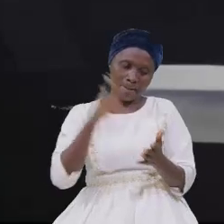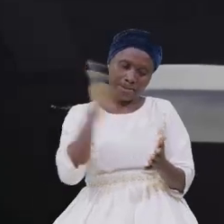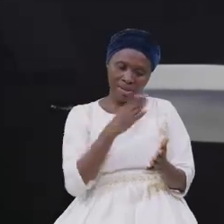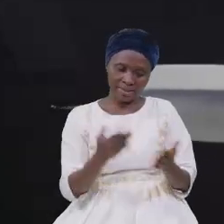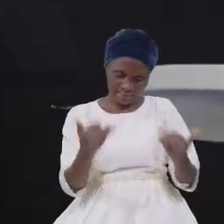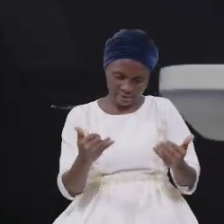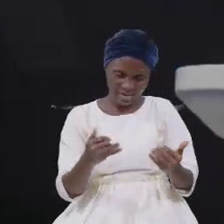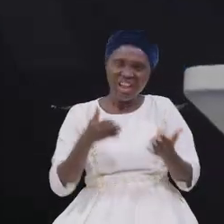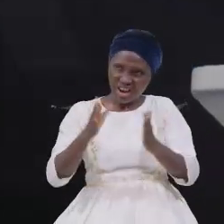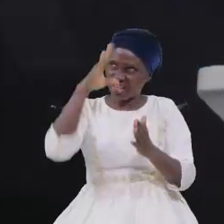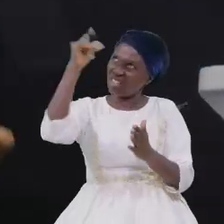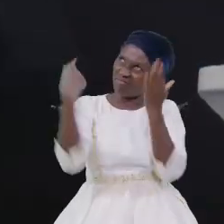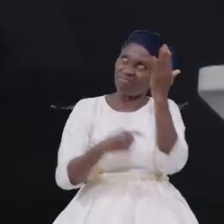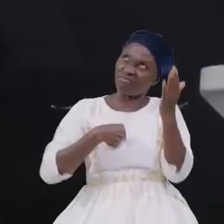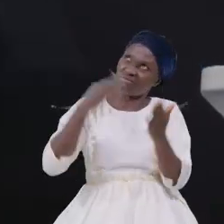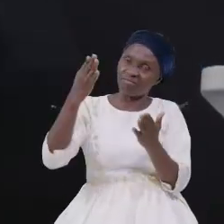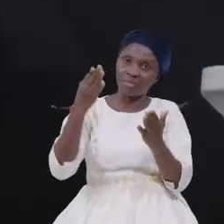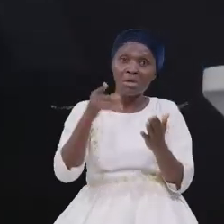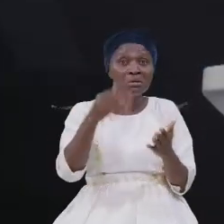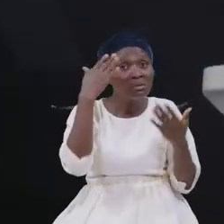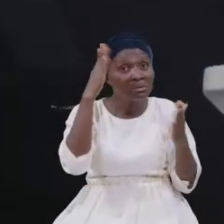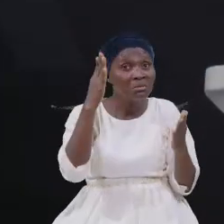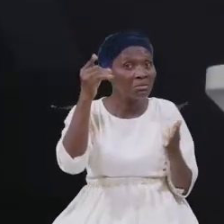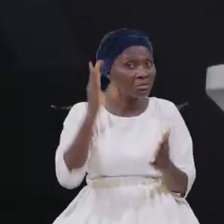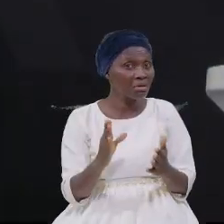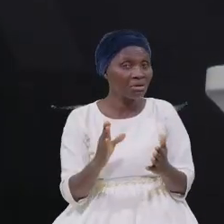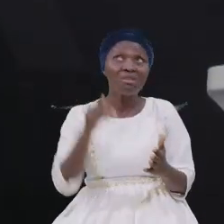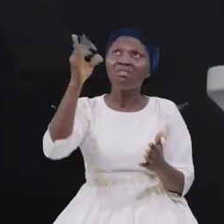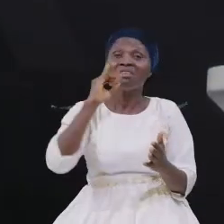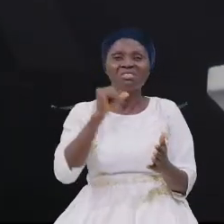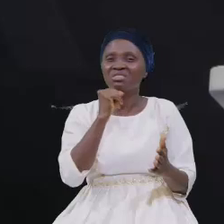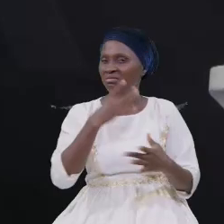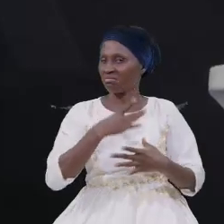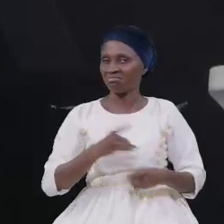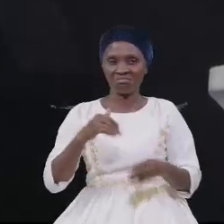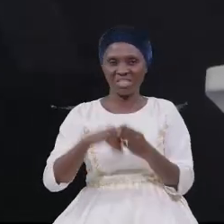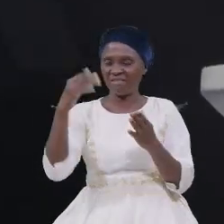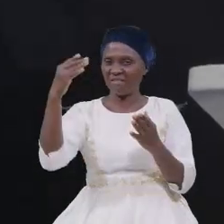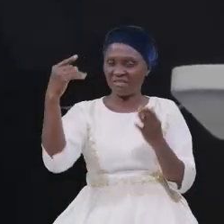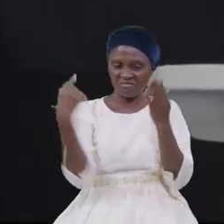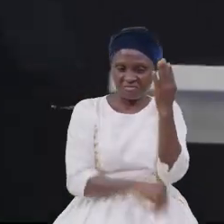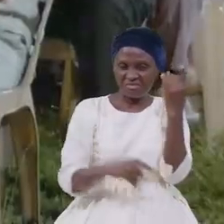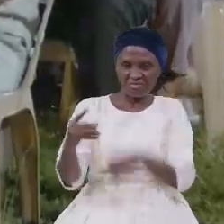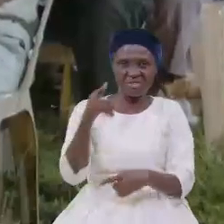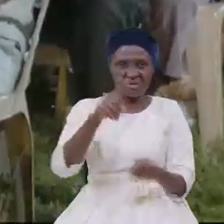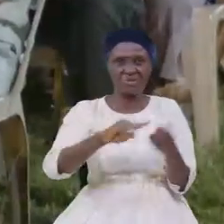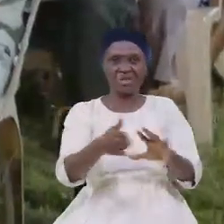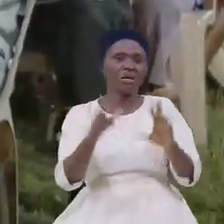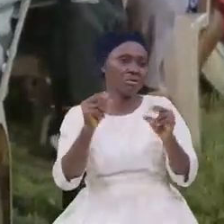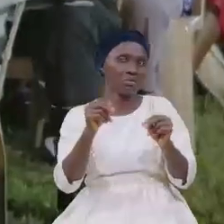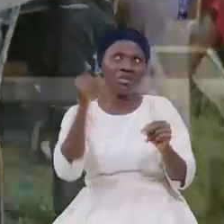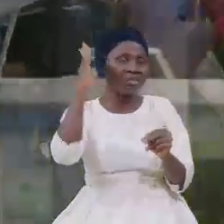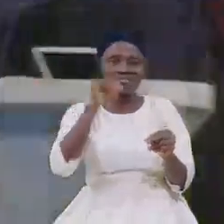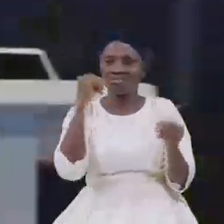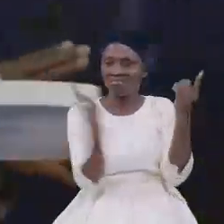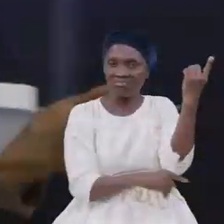God. God is not interested in striking you dead. He will not strike you dead. So you've